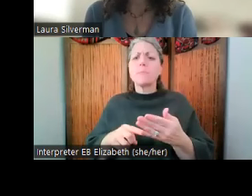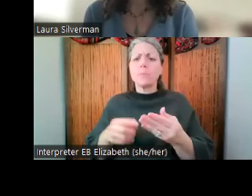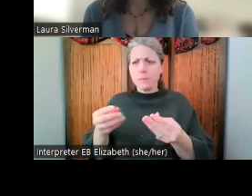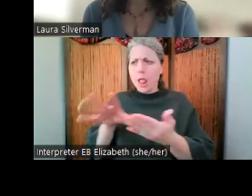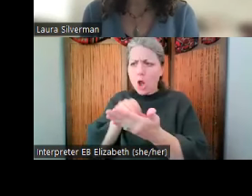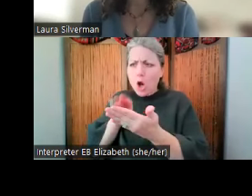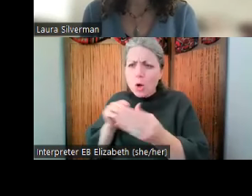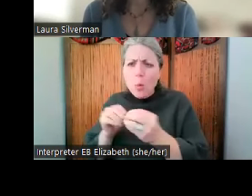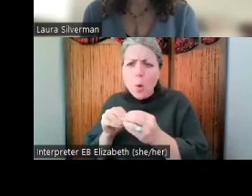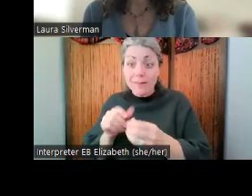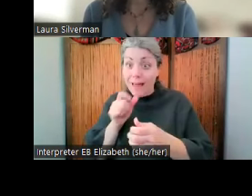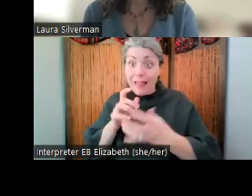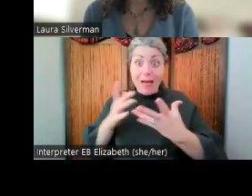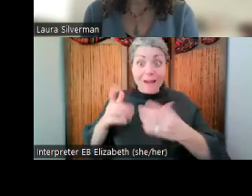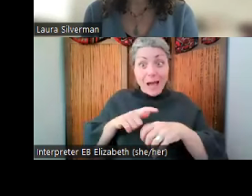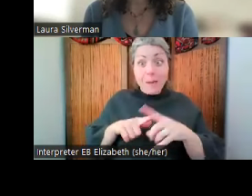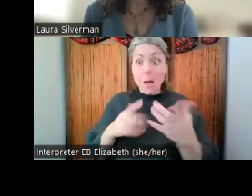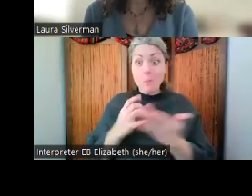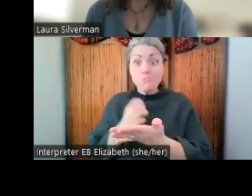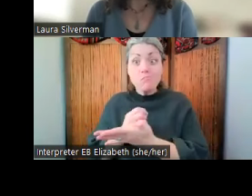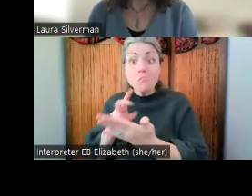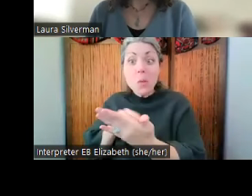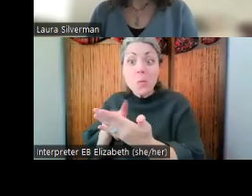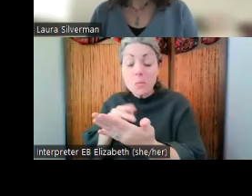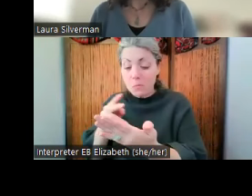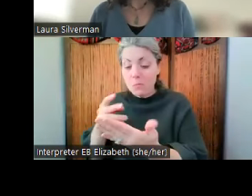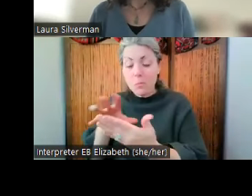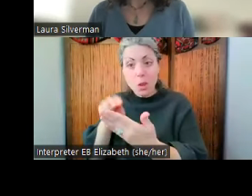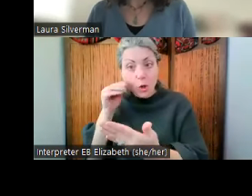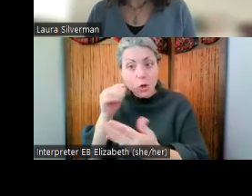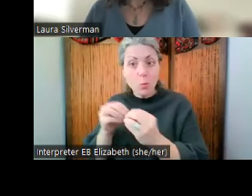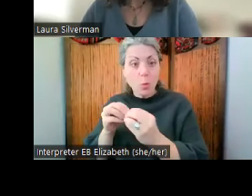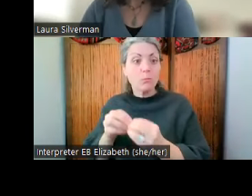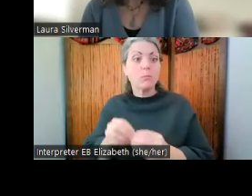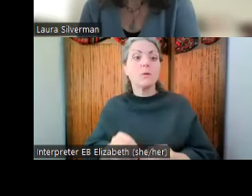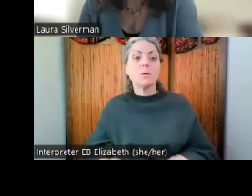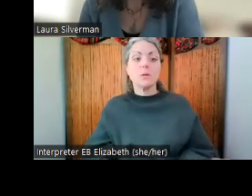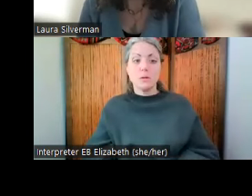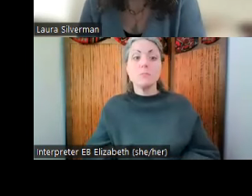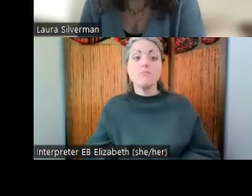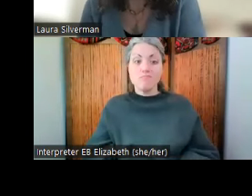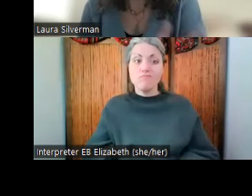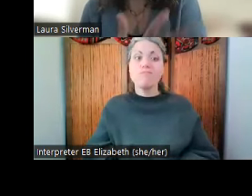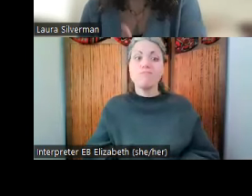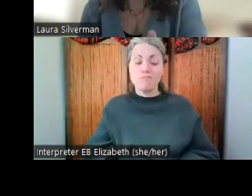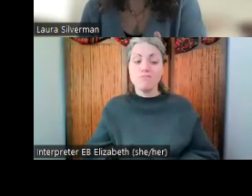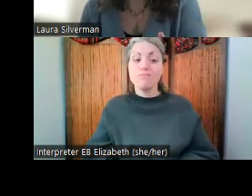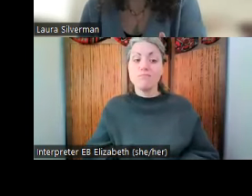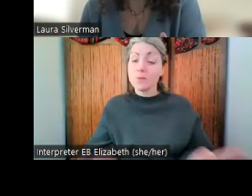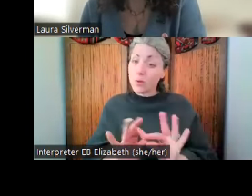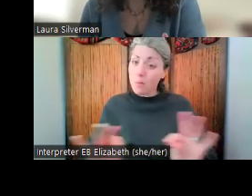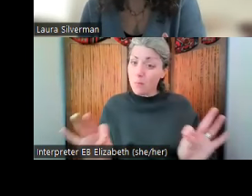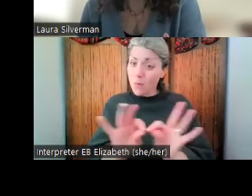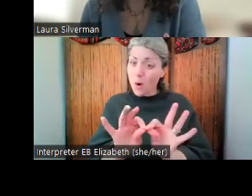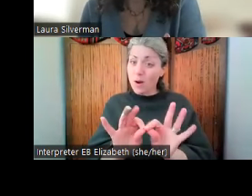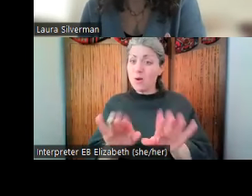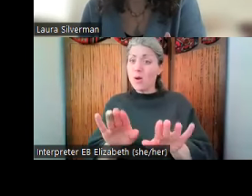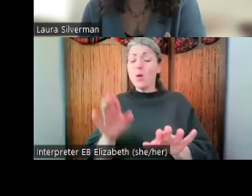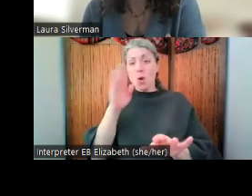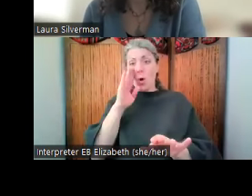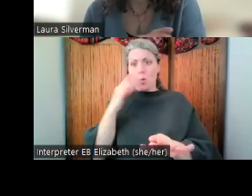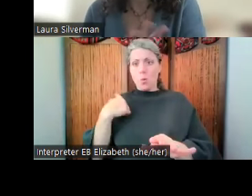time, but there's still time. And I think it's important to realize that, we have the upcoming election,